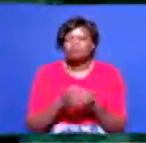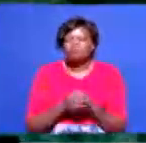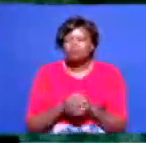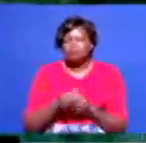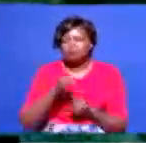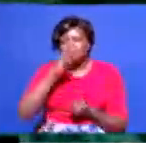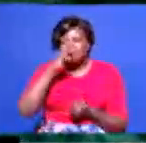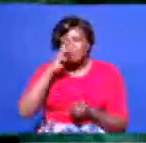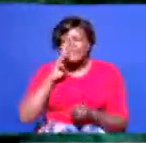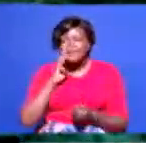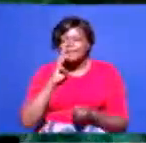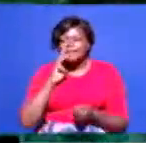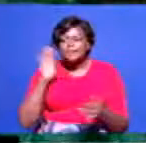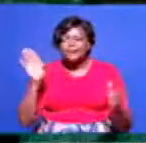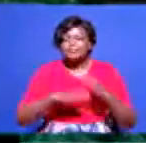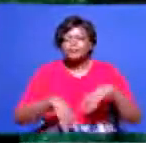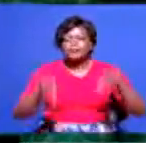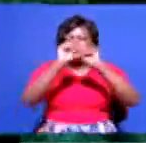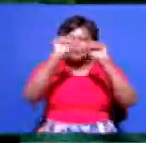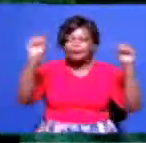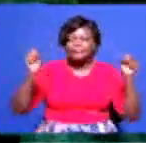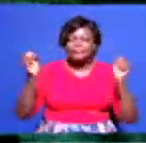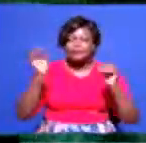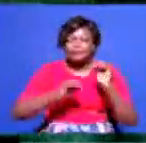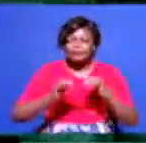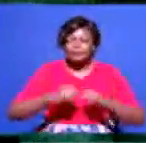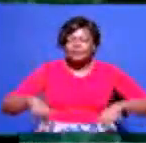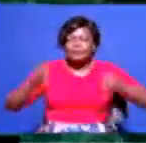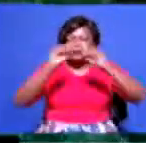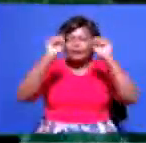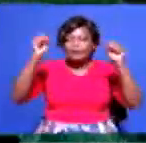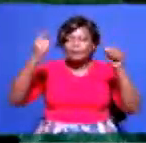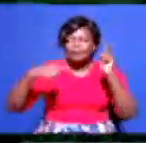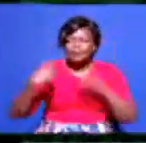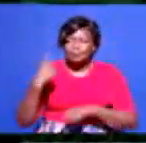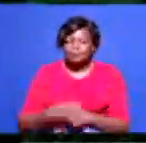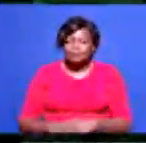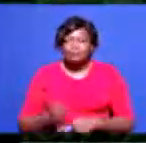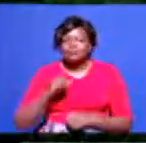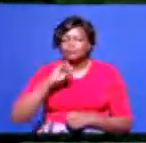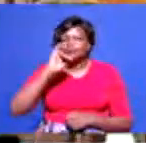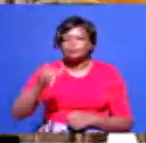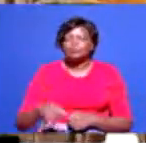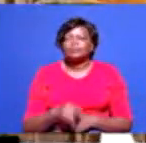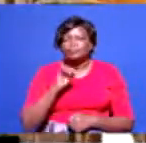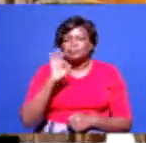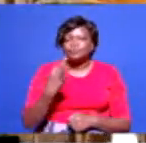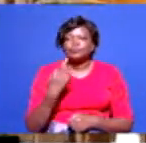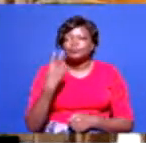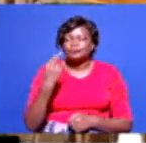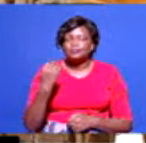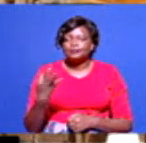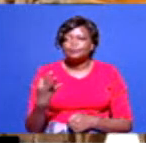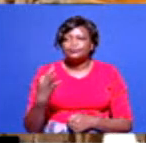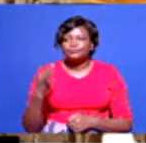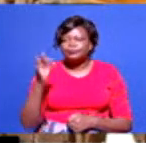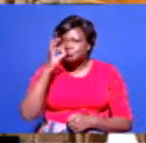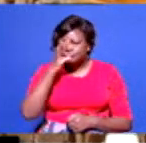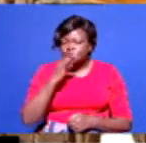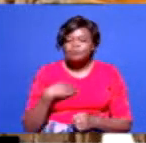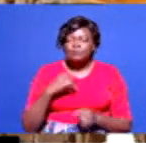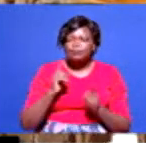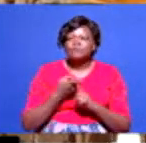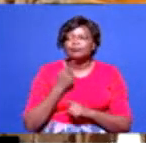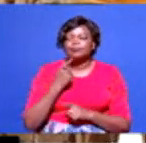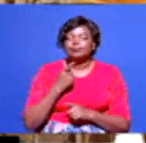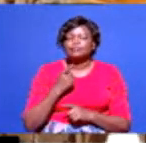presidency for his contribution to his presidential win. On January 3rd, 2003, Kibaki named his first cabinet,